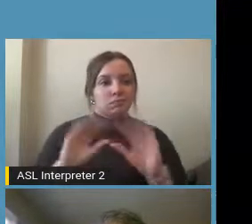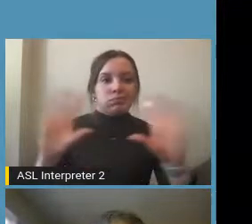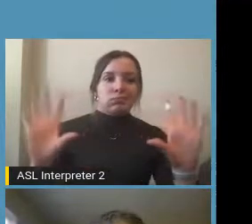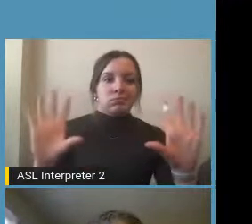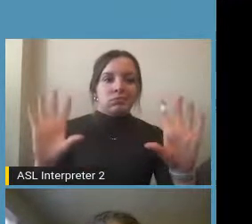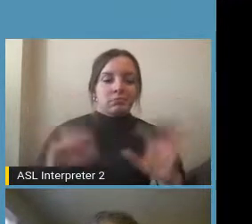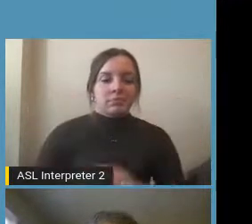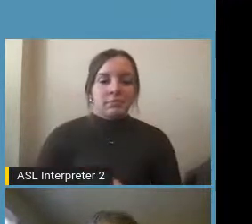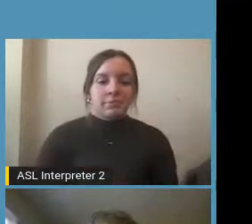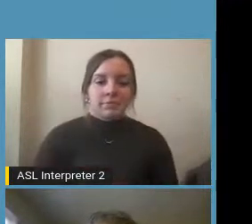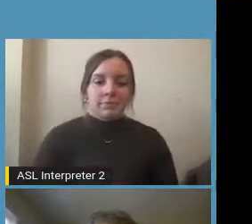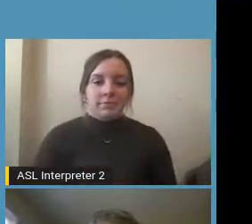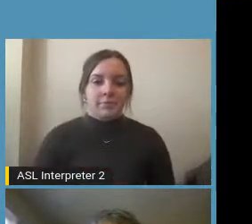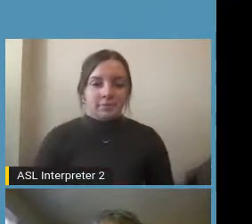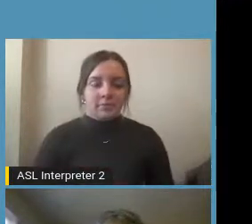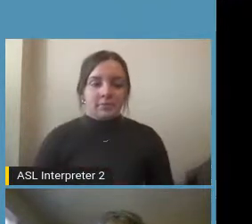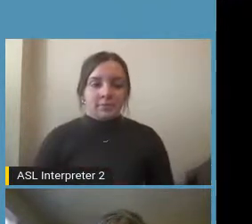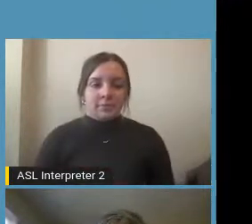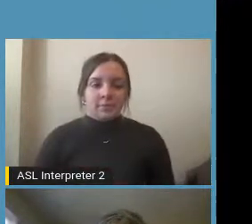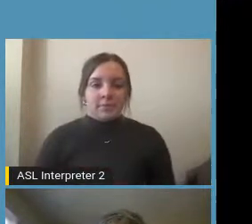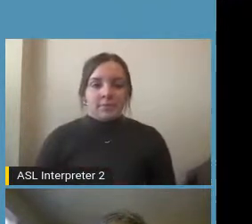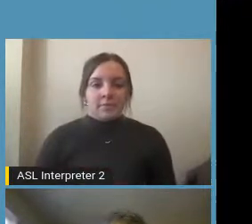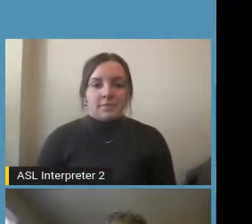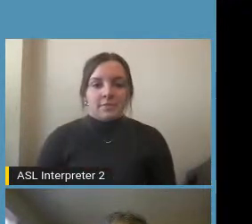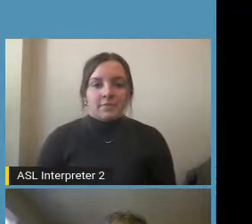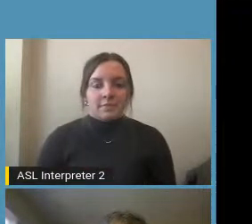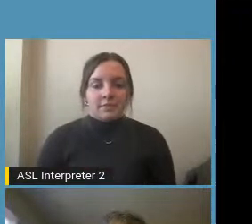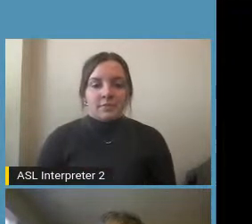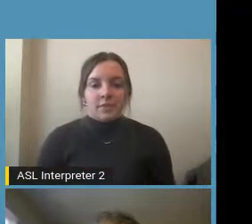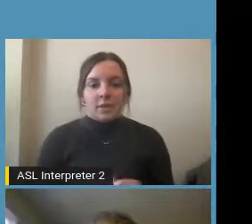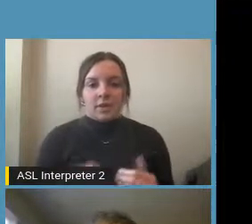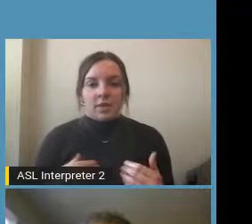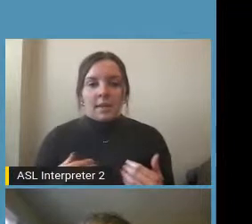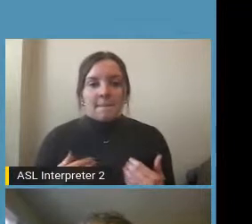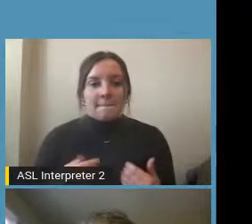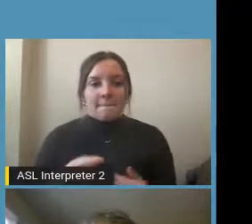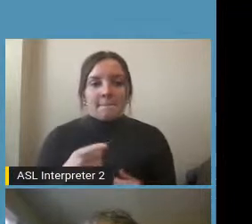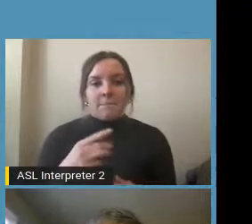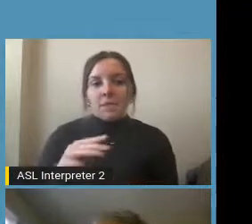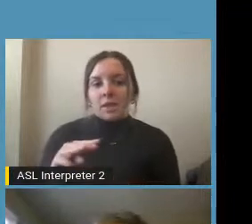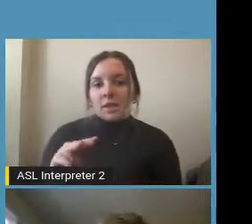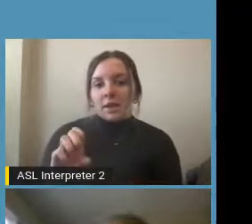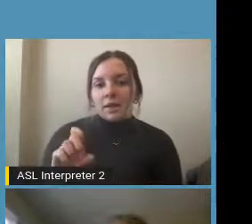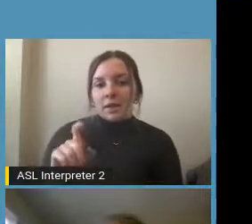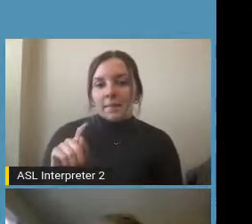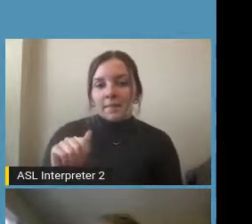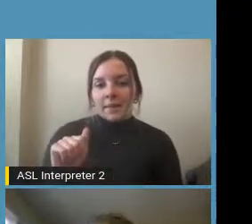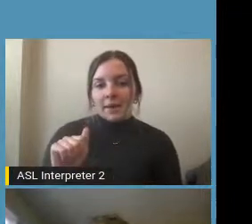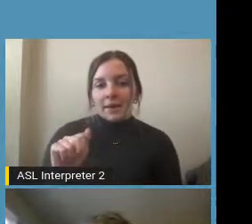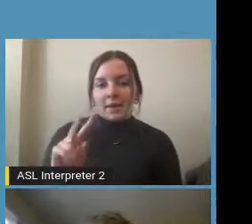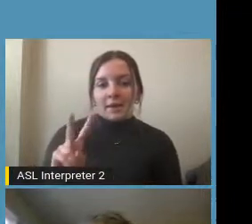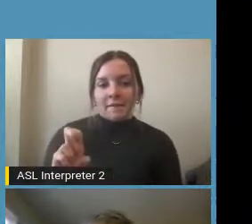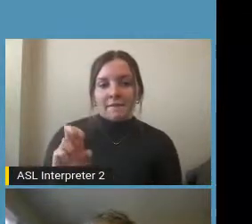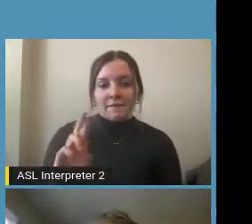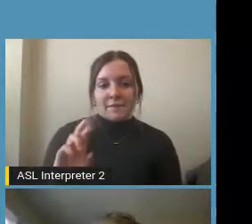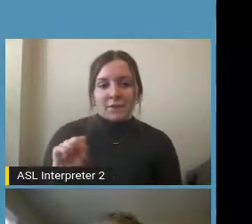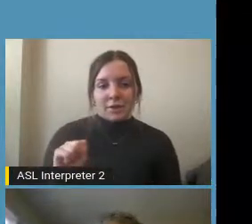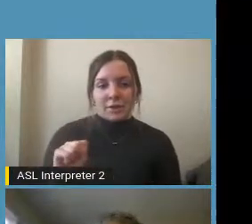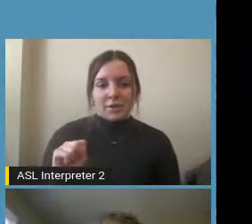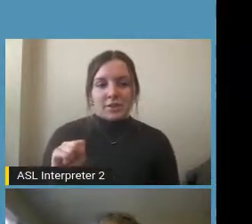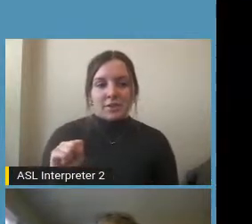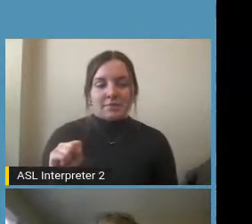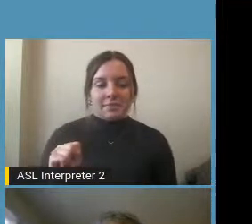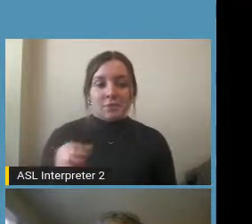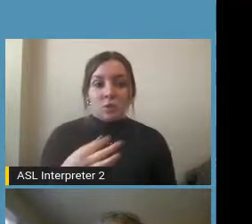a whole virtual museum program as well. And I note here, the metaverse is coming. It's way too soon to know what that